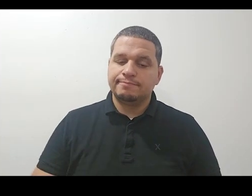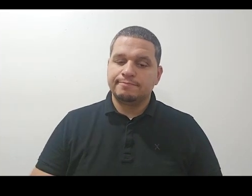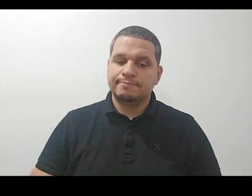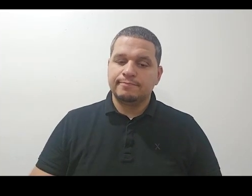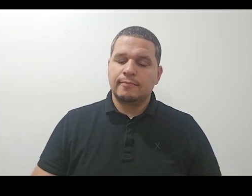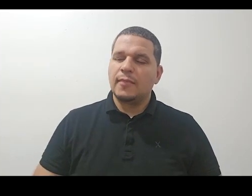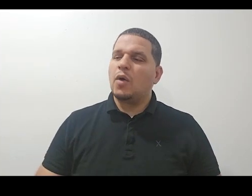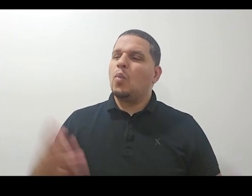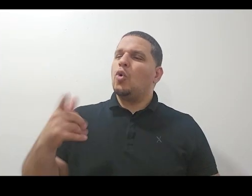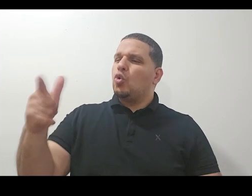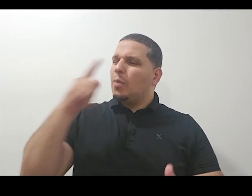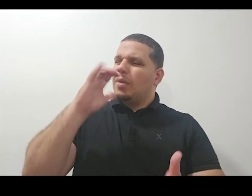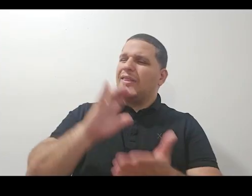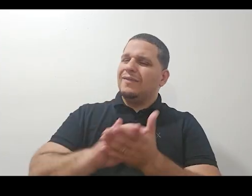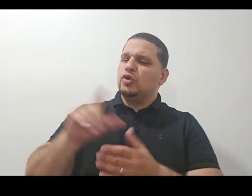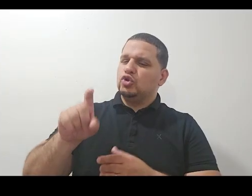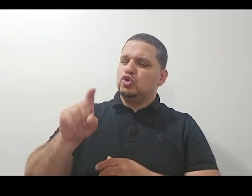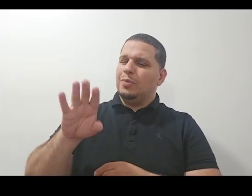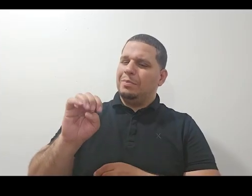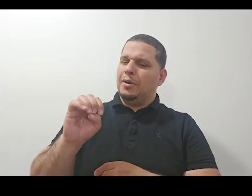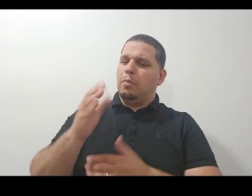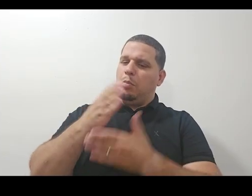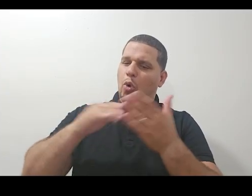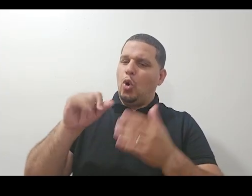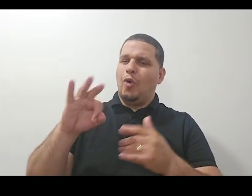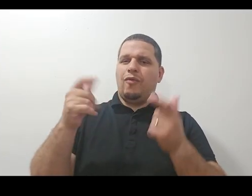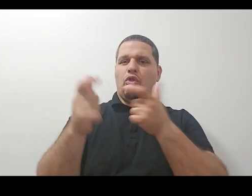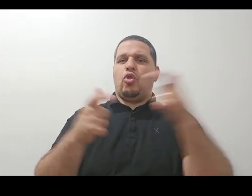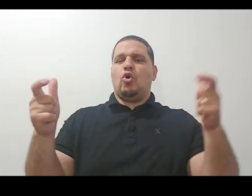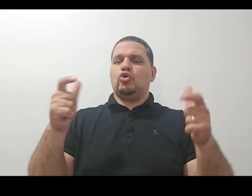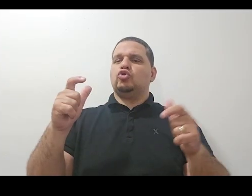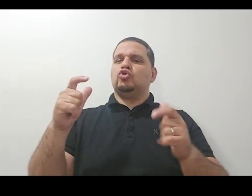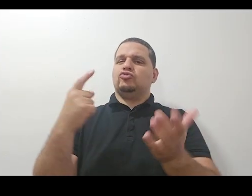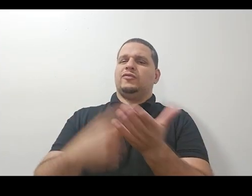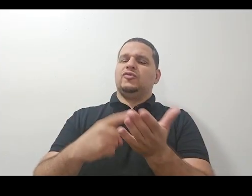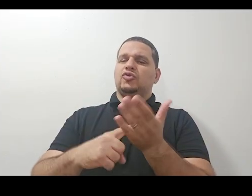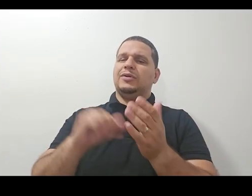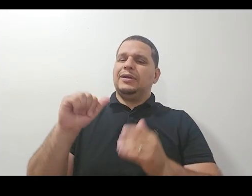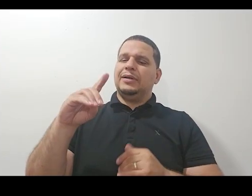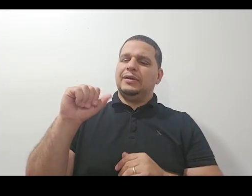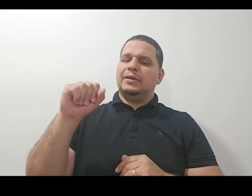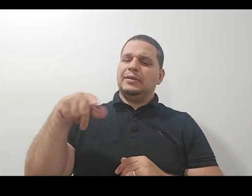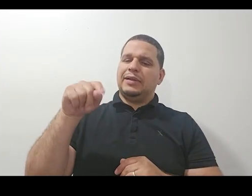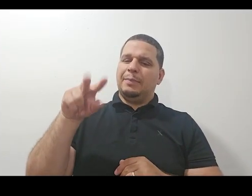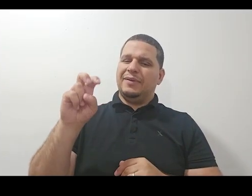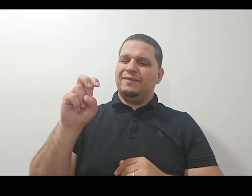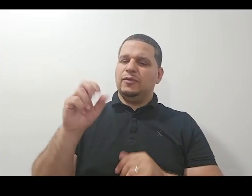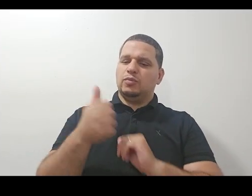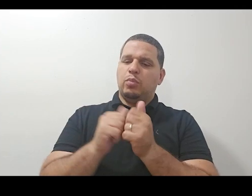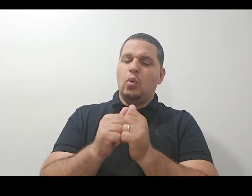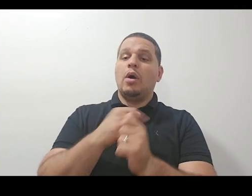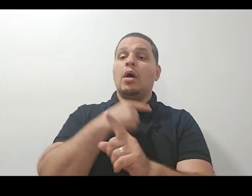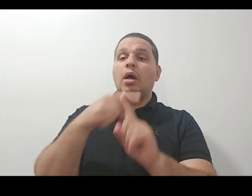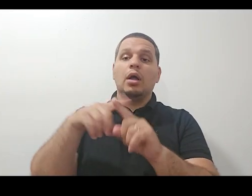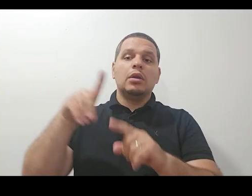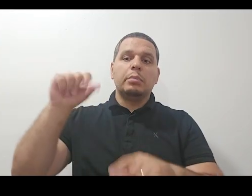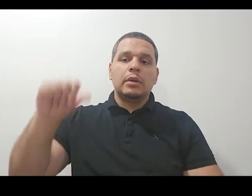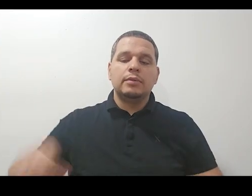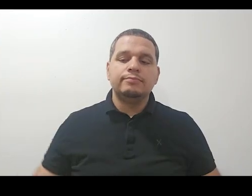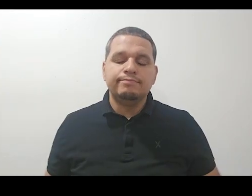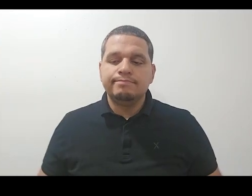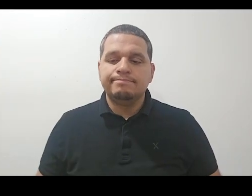So what do you believe should be a part of a larger conversation around adaptive sports and disability?